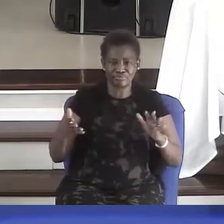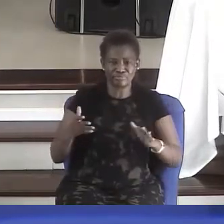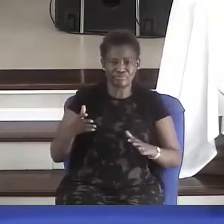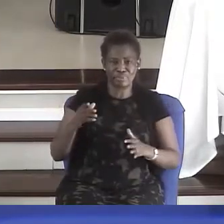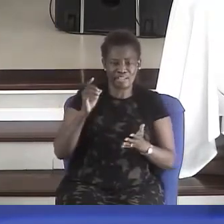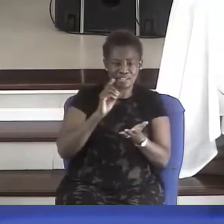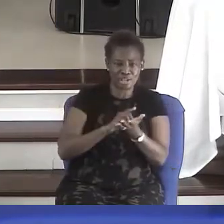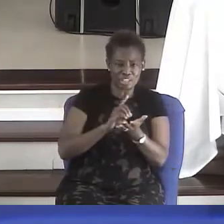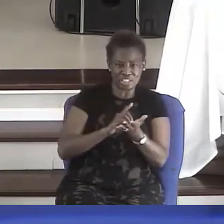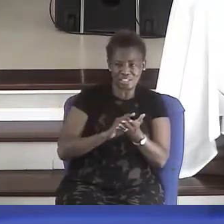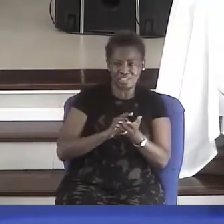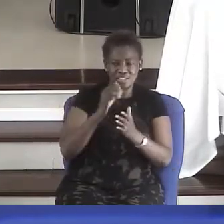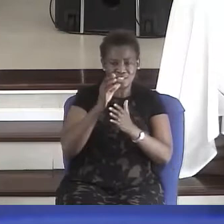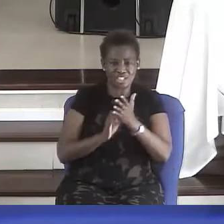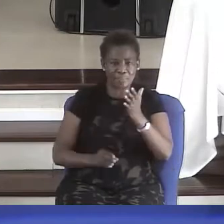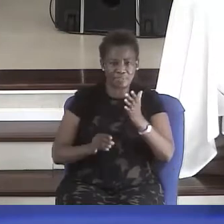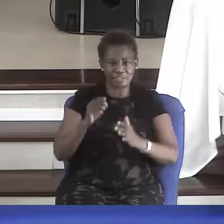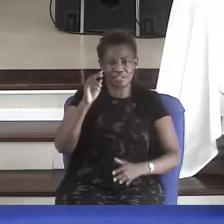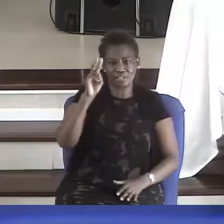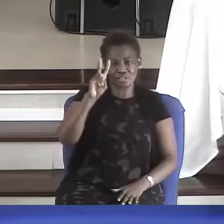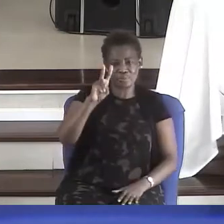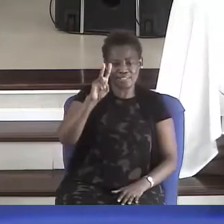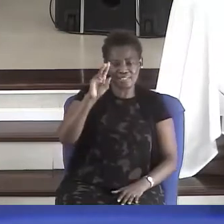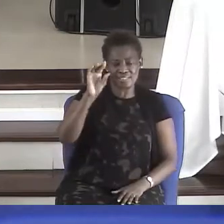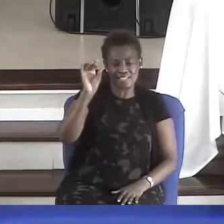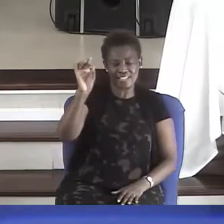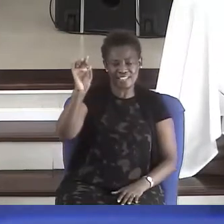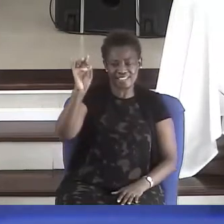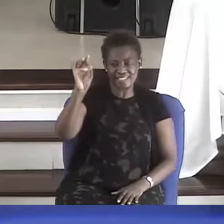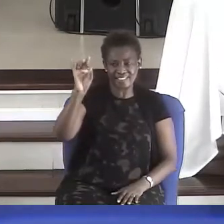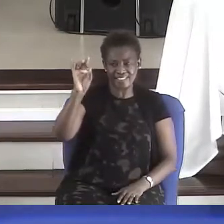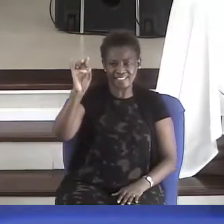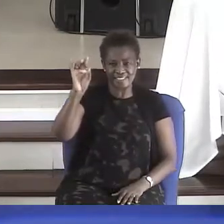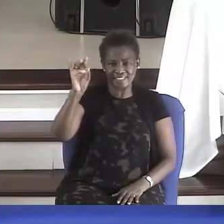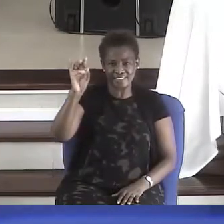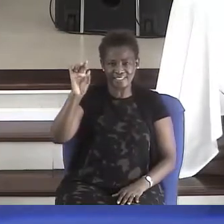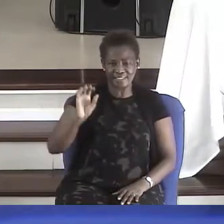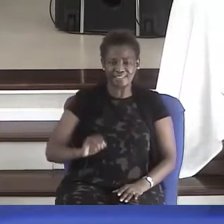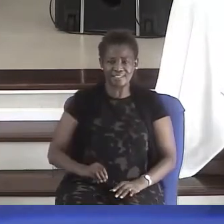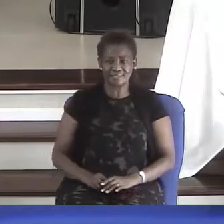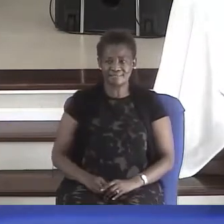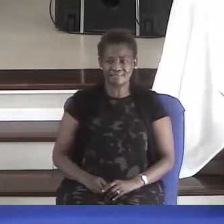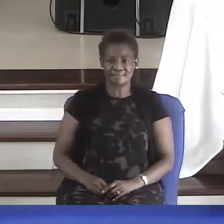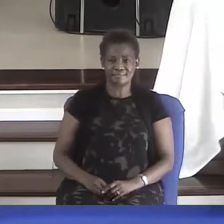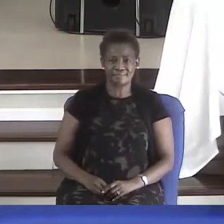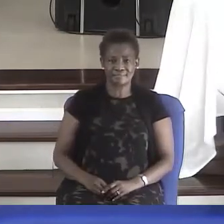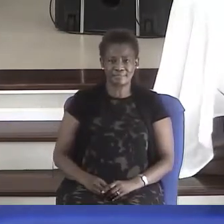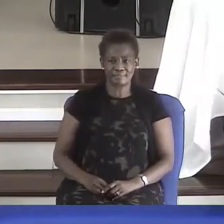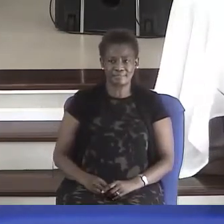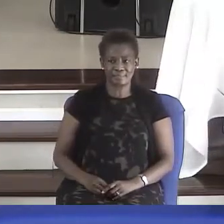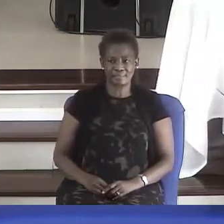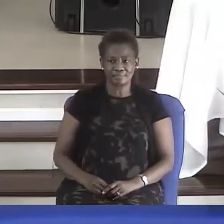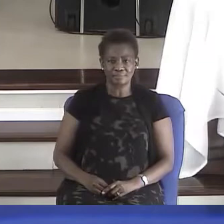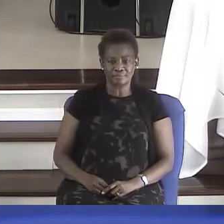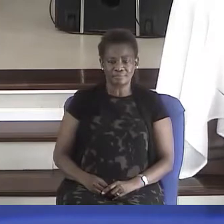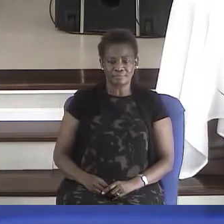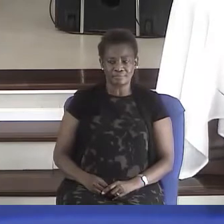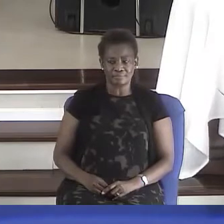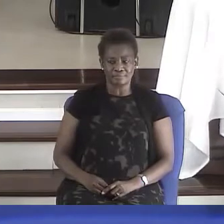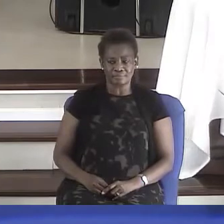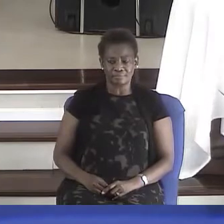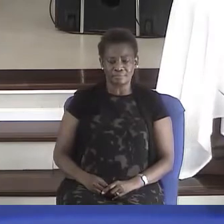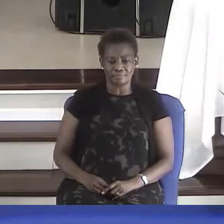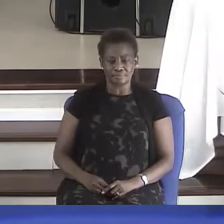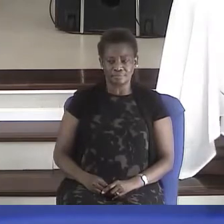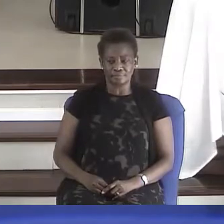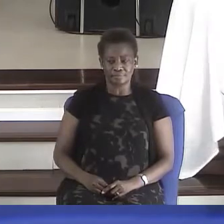Chapter 28. If you're there, say amen. If you're not there, just look on the screen. It's right